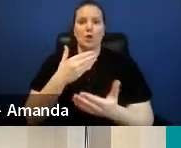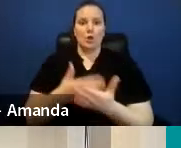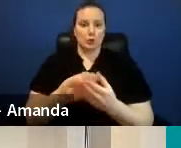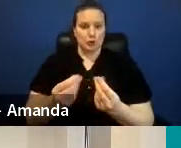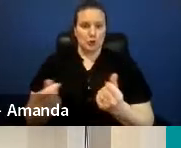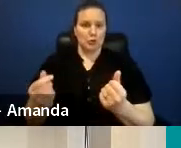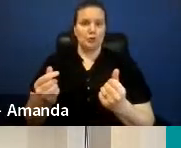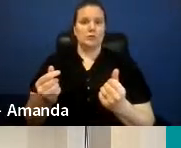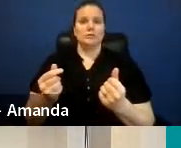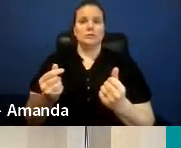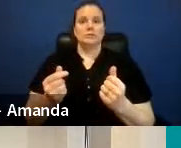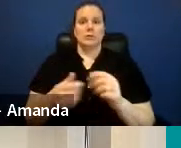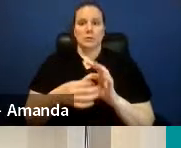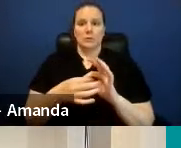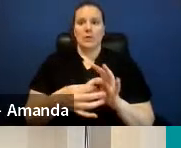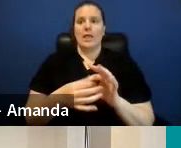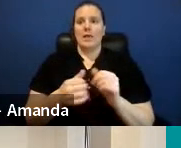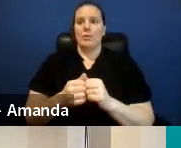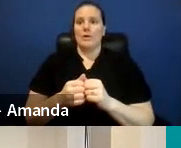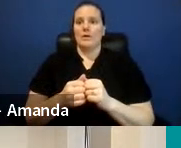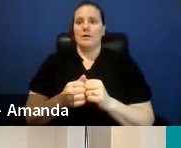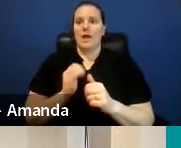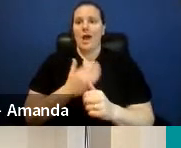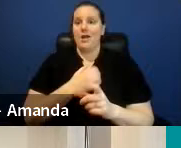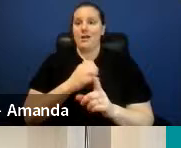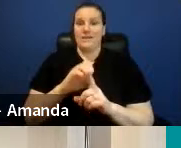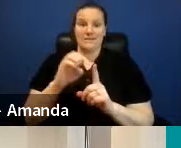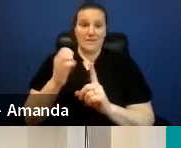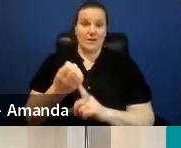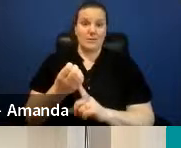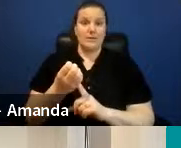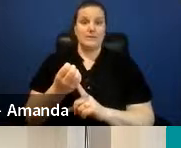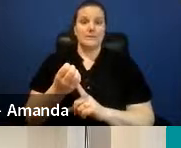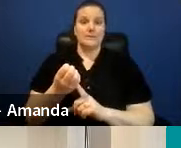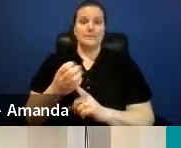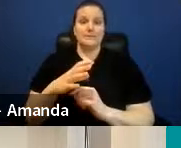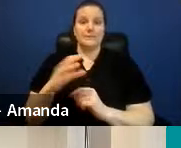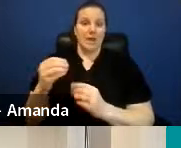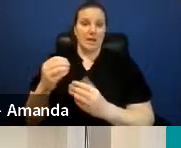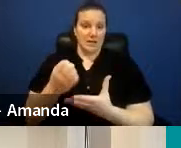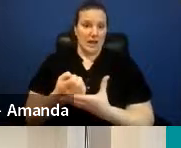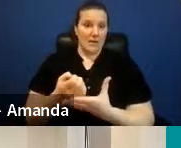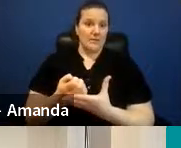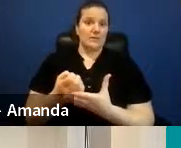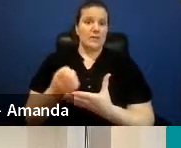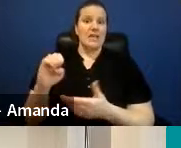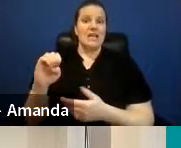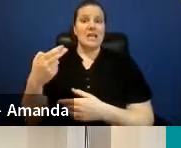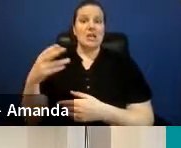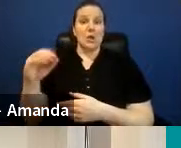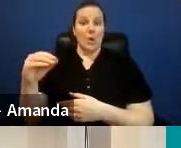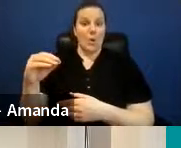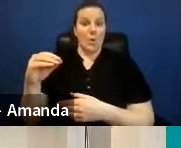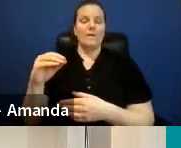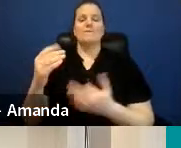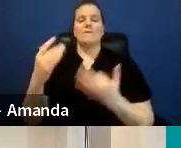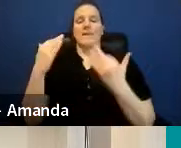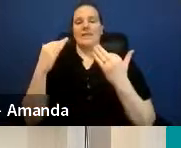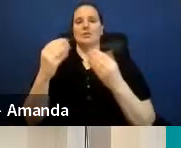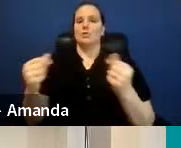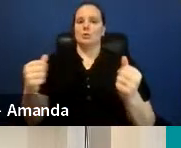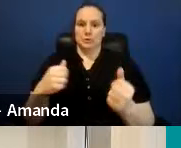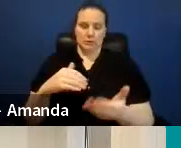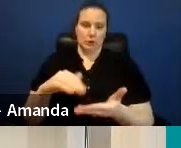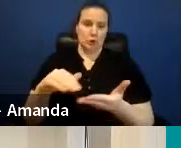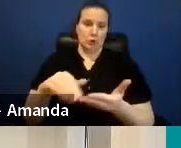solutions around our environment and economically, or eco-friendly solutions, excuse me. We